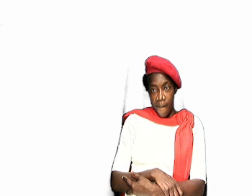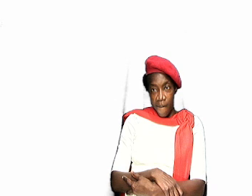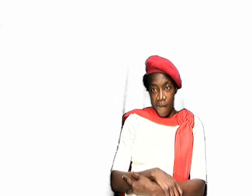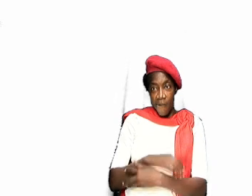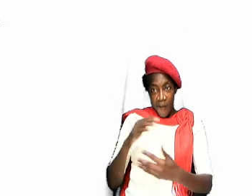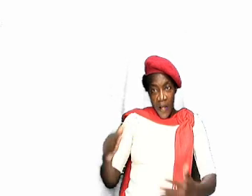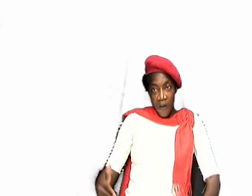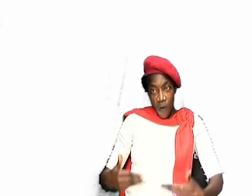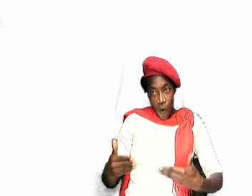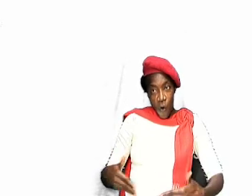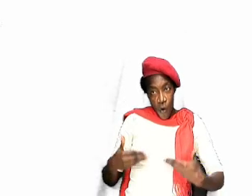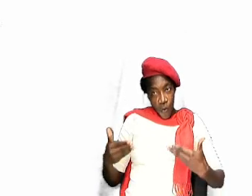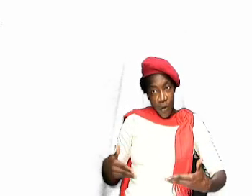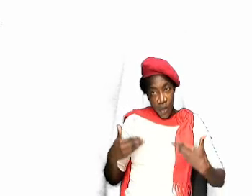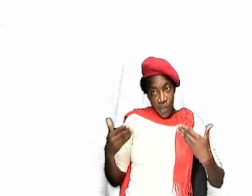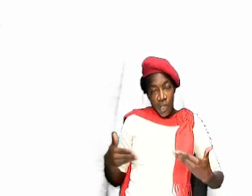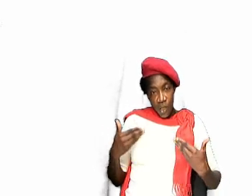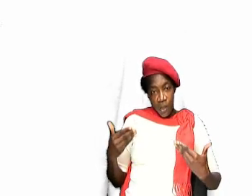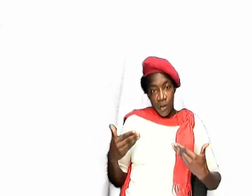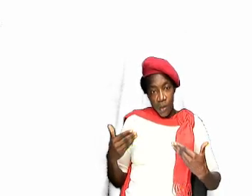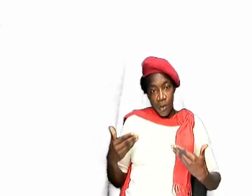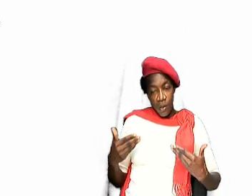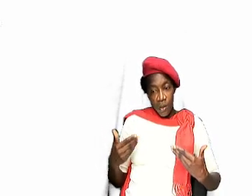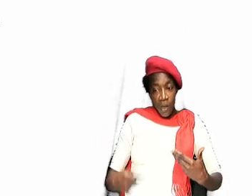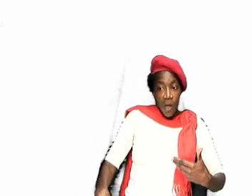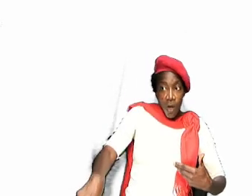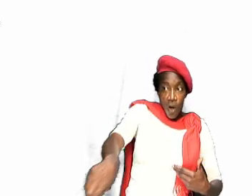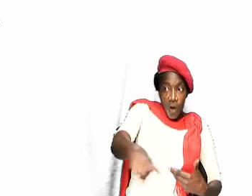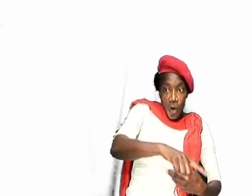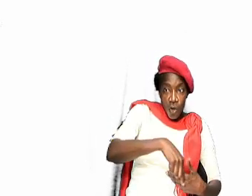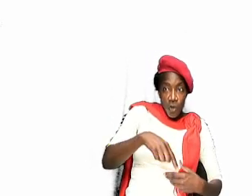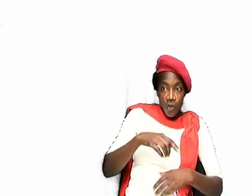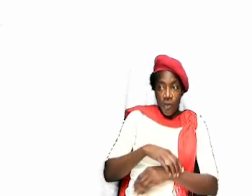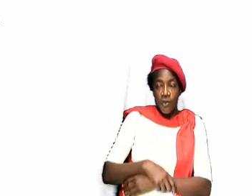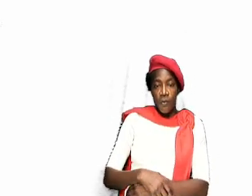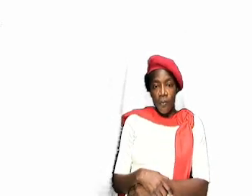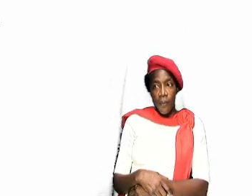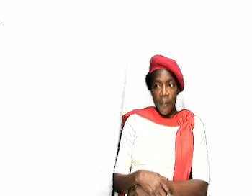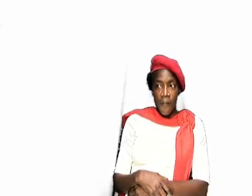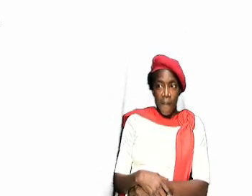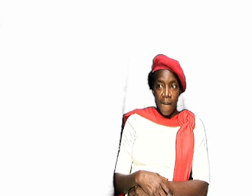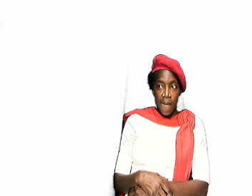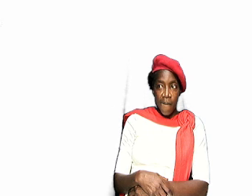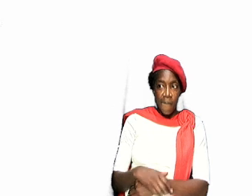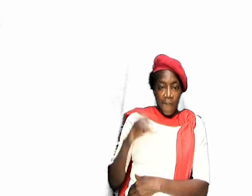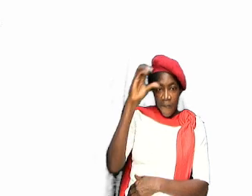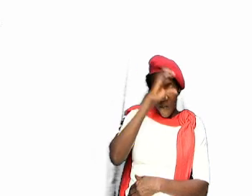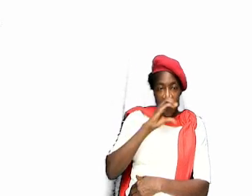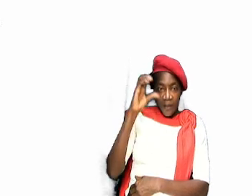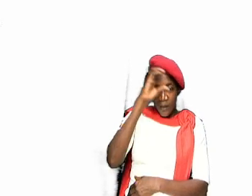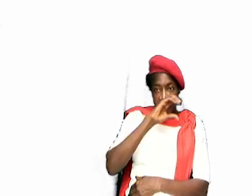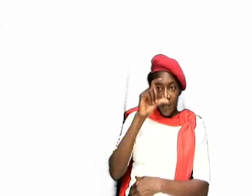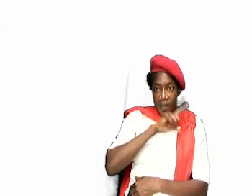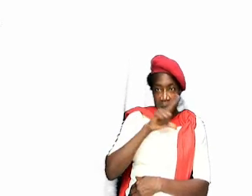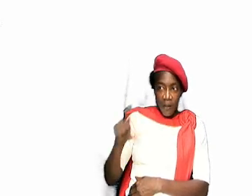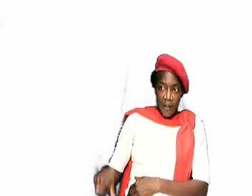encouraging us to spend the time to seek the